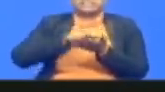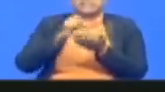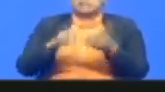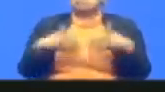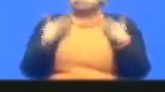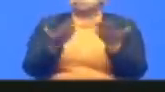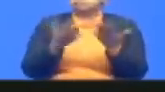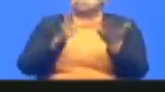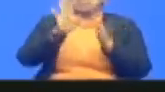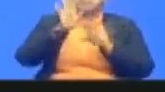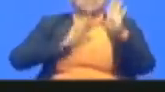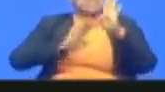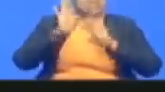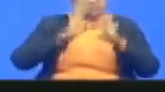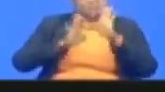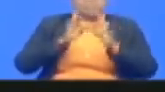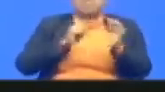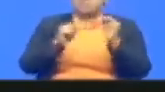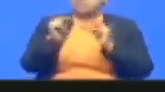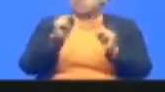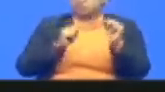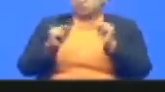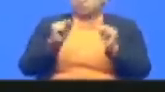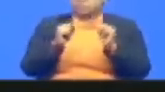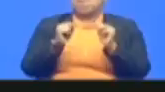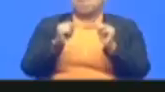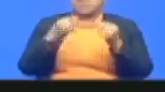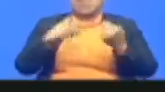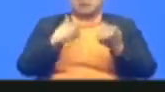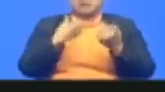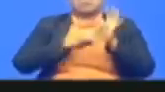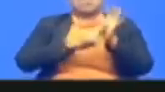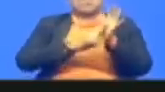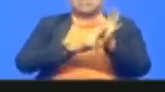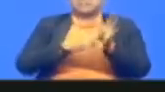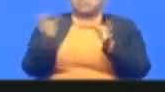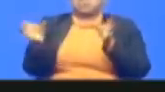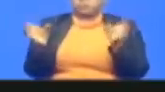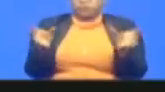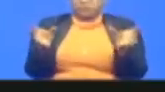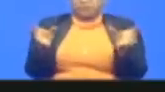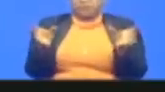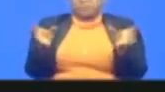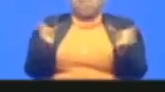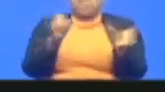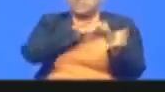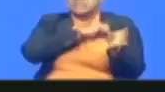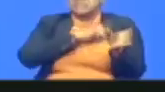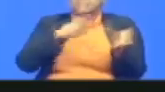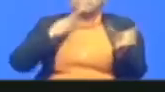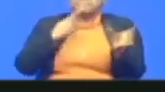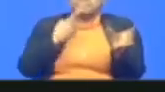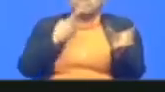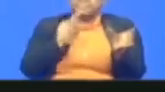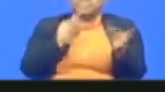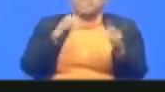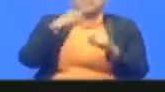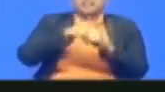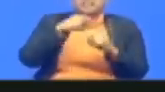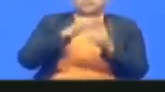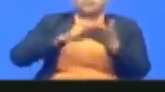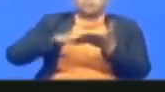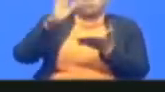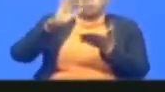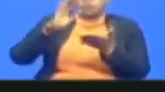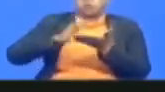ongoing mediation that has representatives from both houses. According to senators, their efforts to fight for more cash to